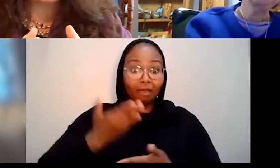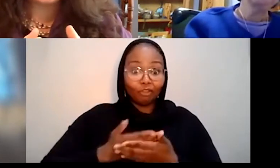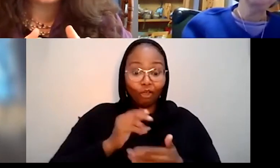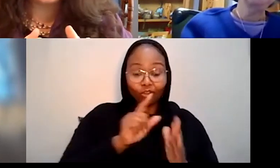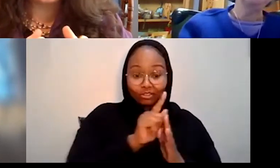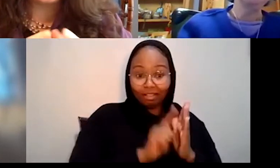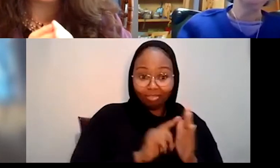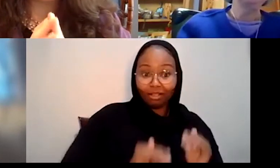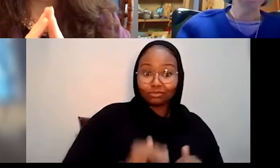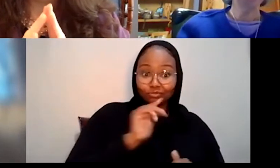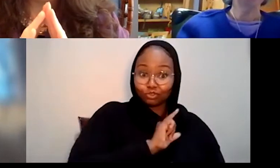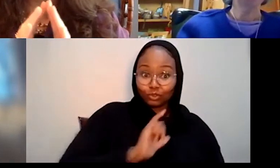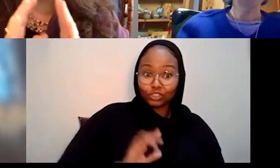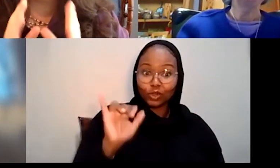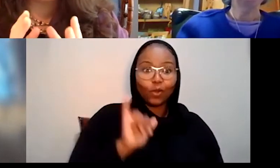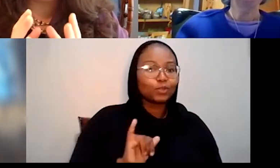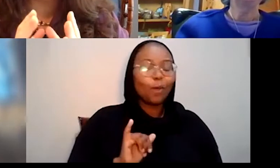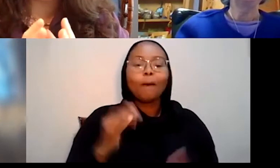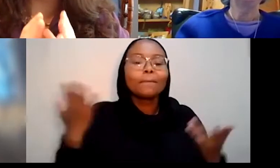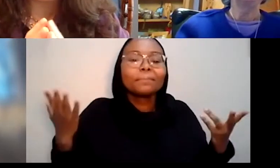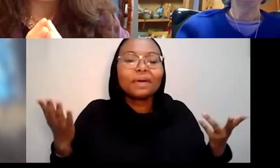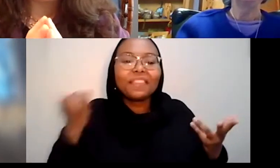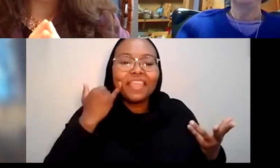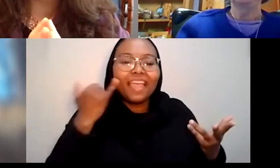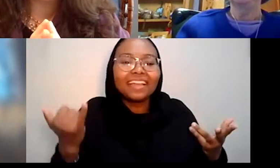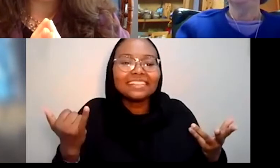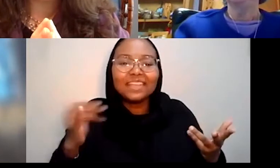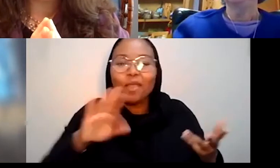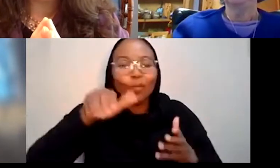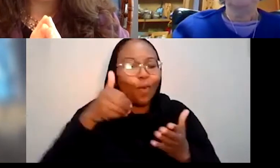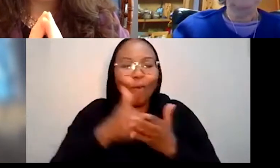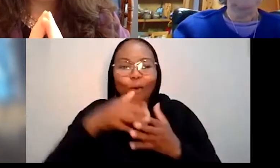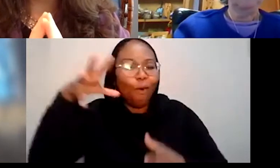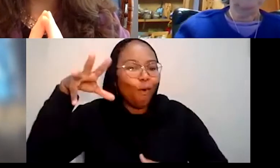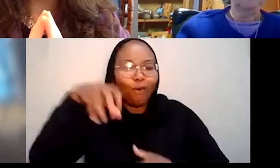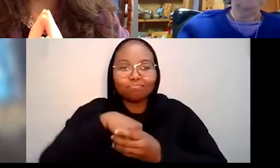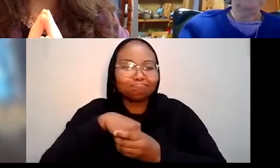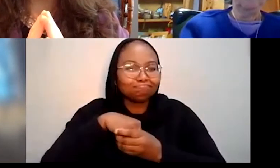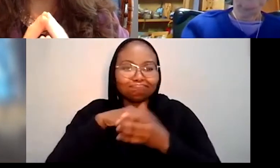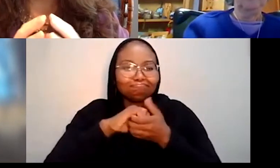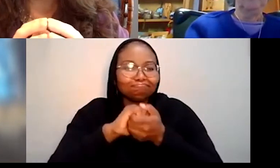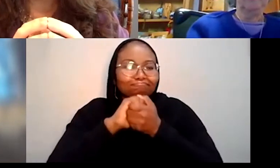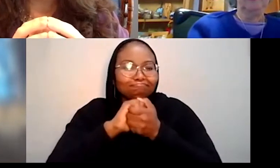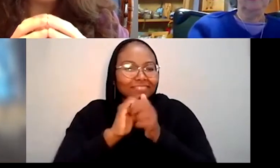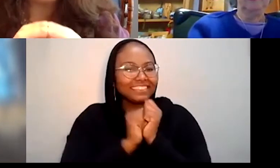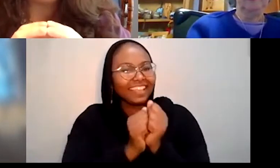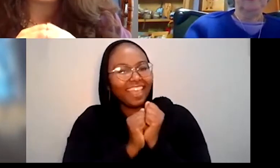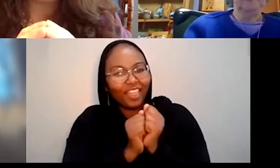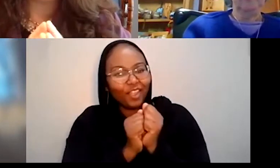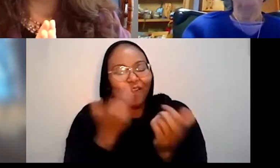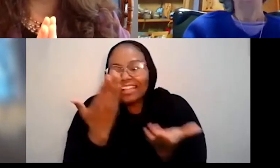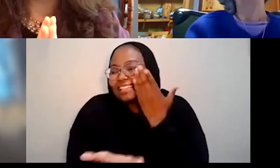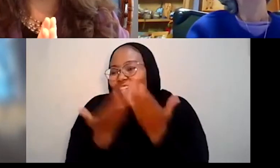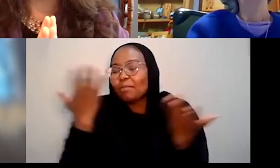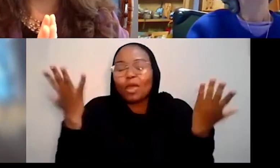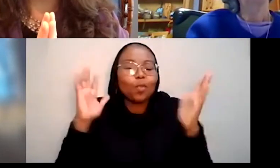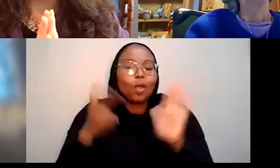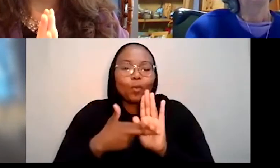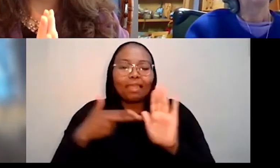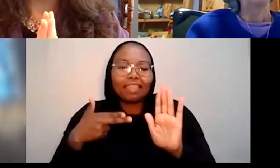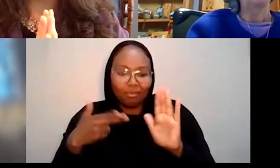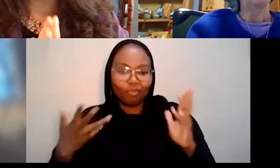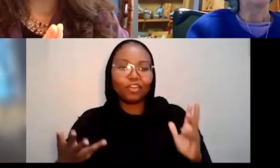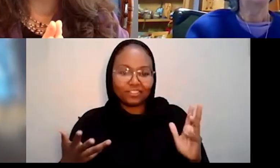in this together, whatever we label ourselves, we're all in this together, and that we are behooved not to get to know one